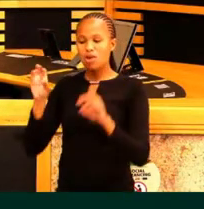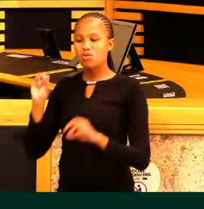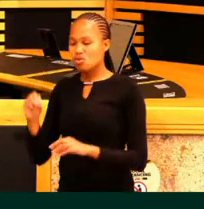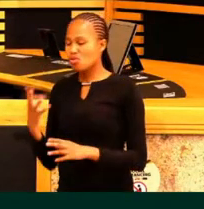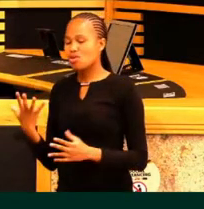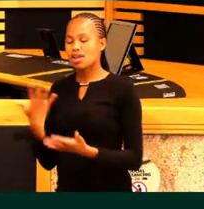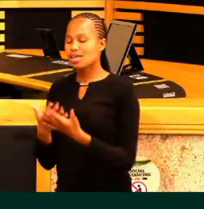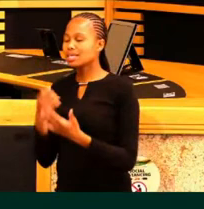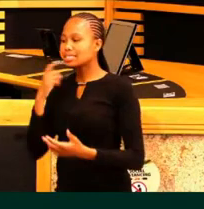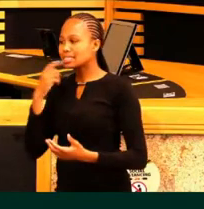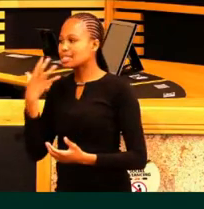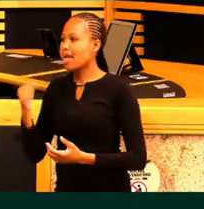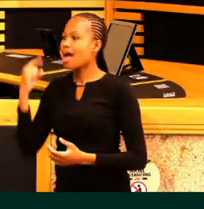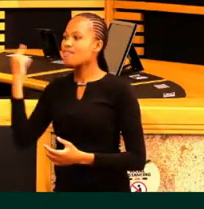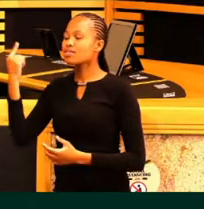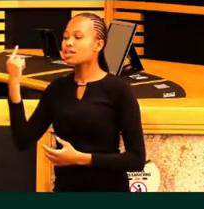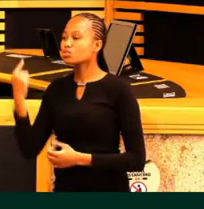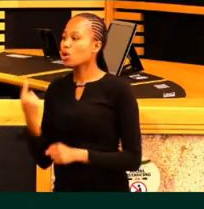uh